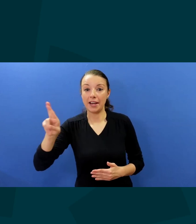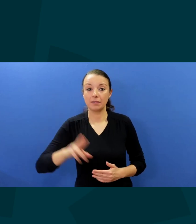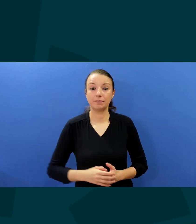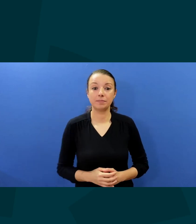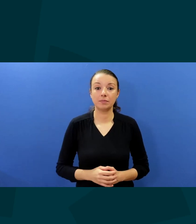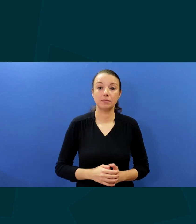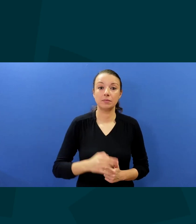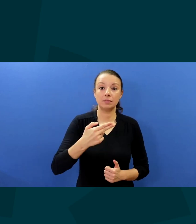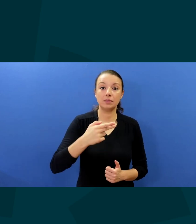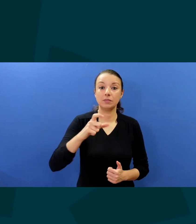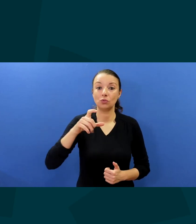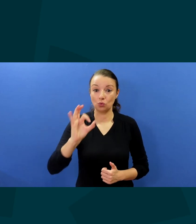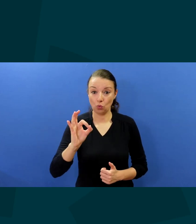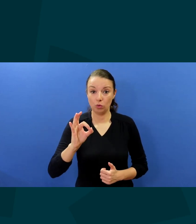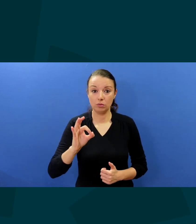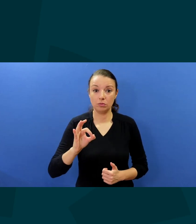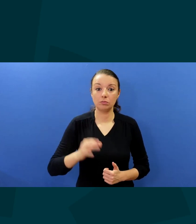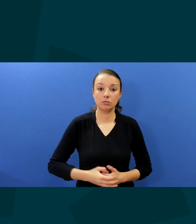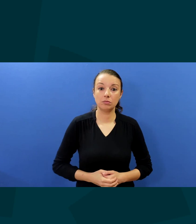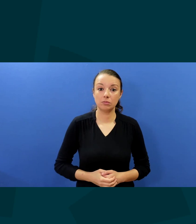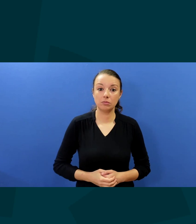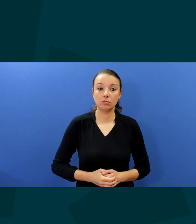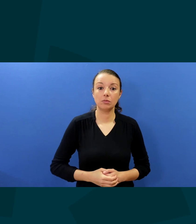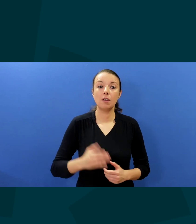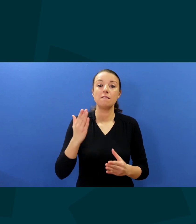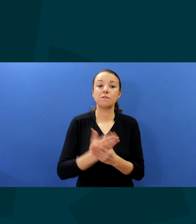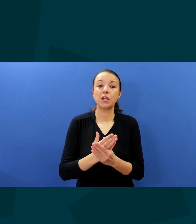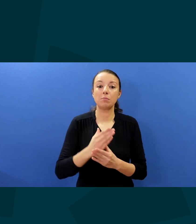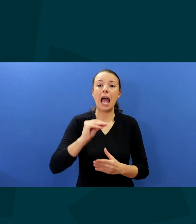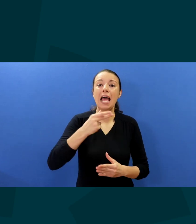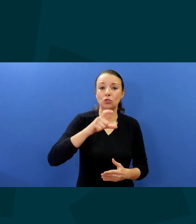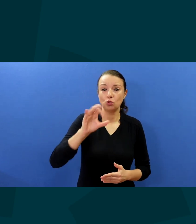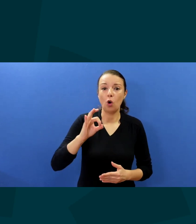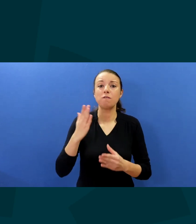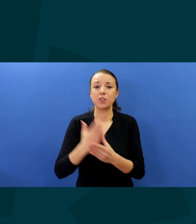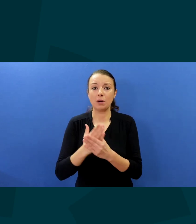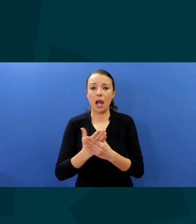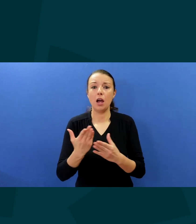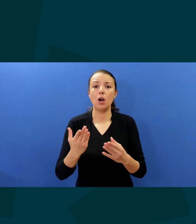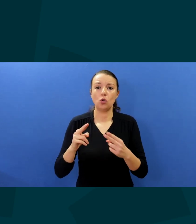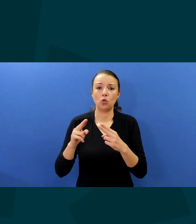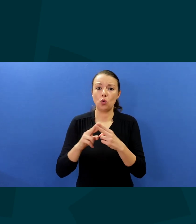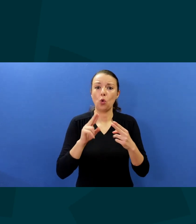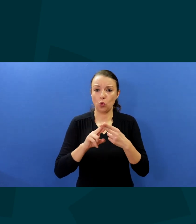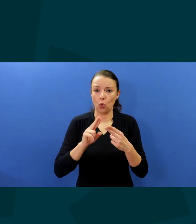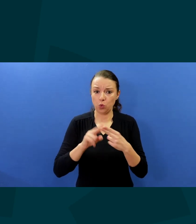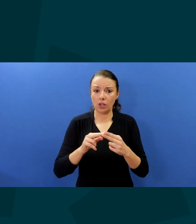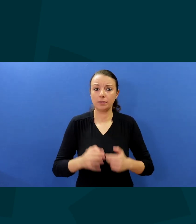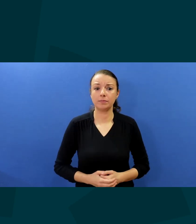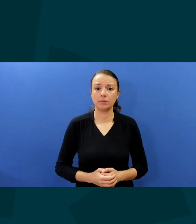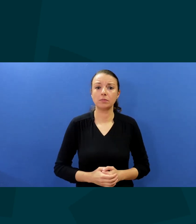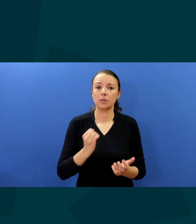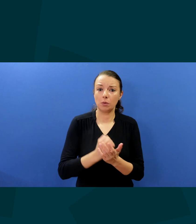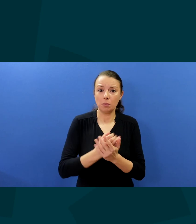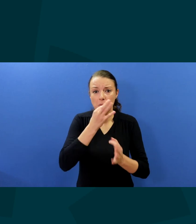in ENCO, a Swiss consulting company that specializes in energy and climate issues. Caroline